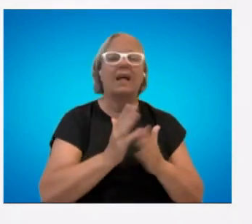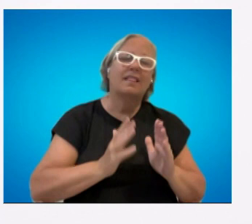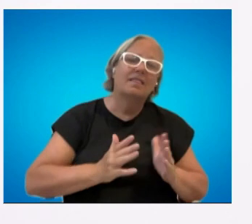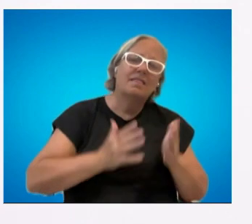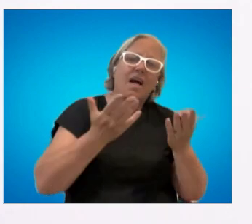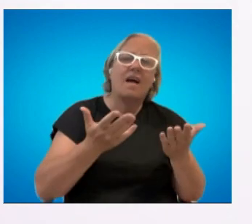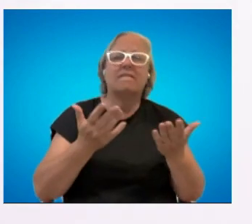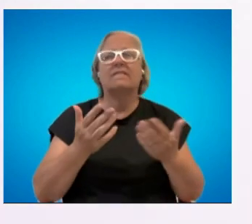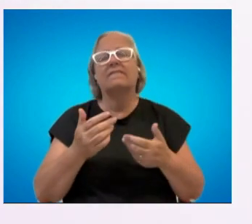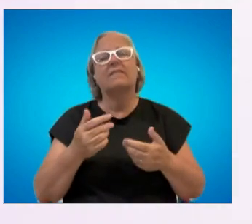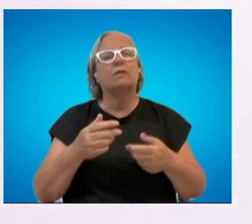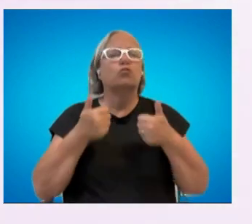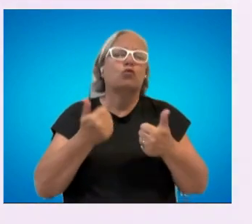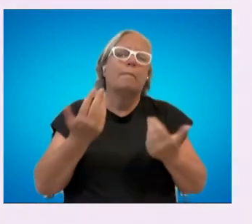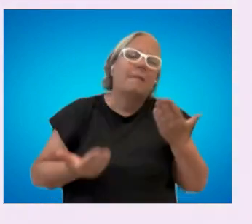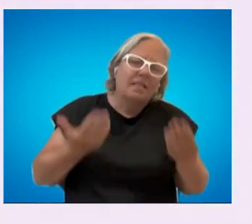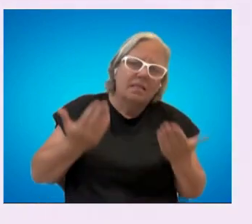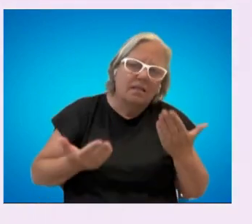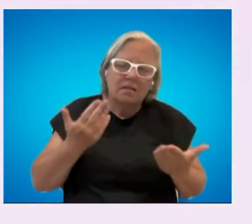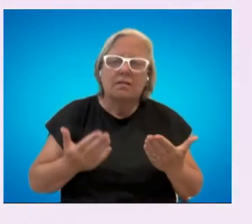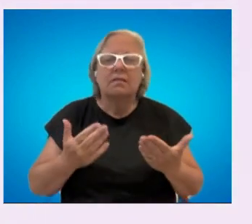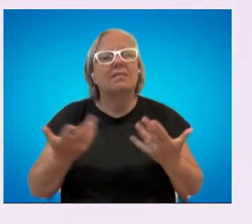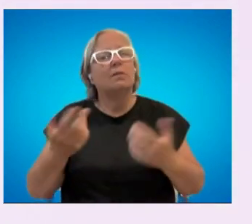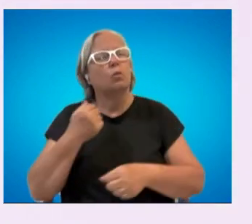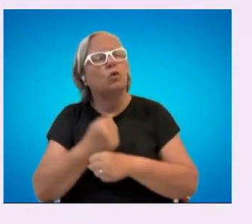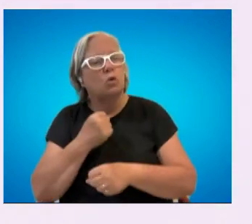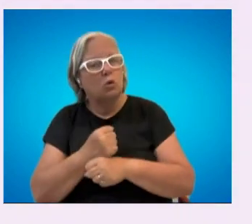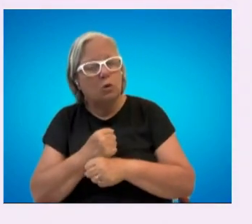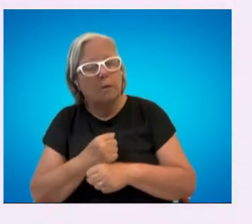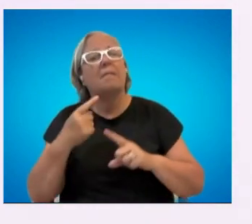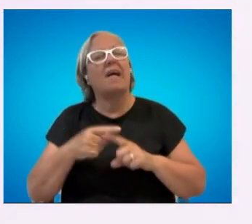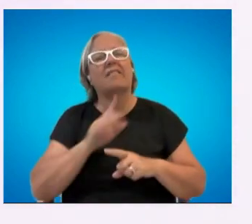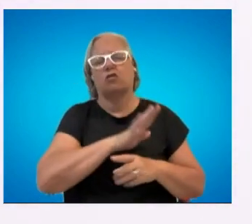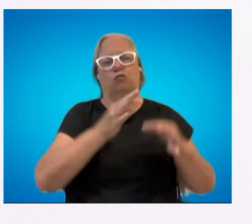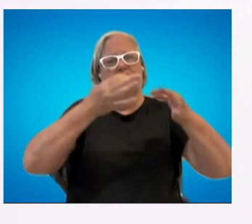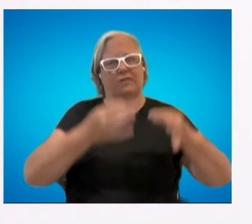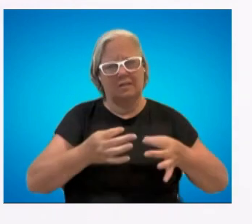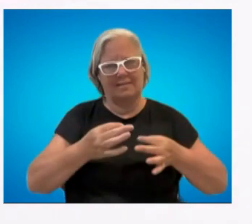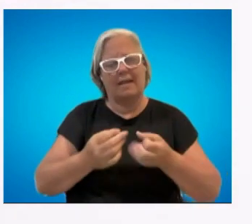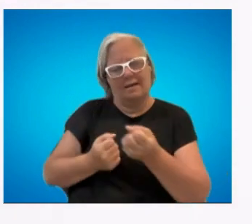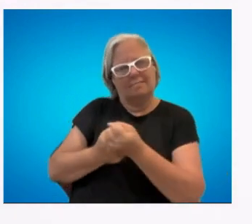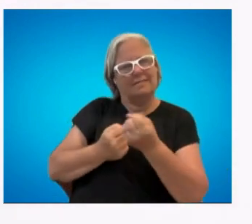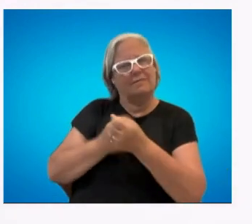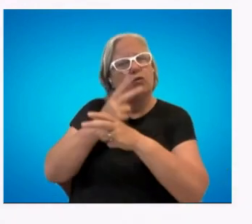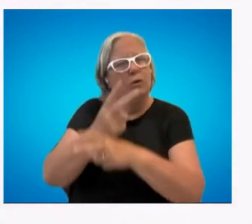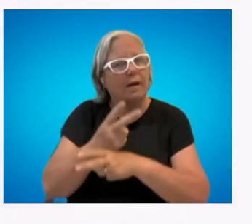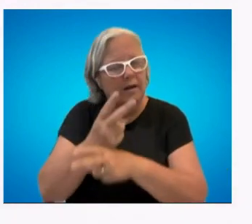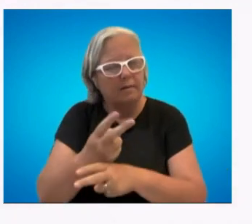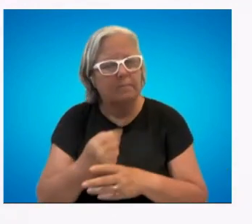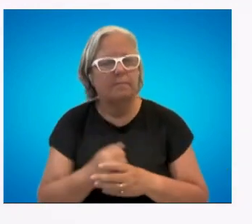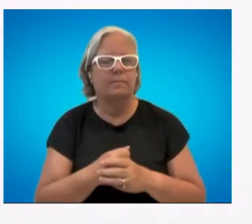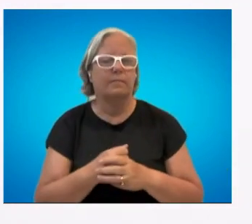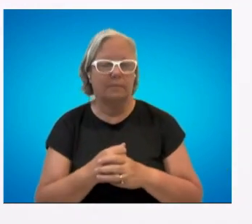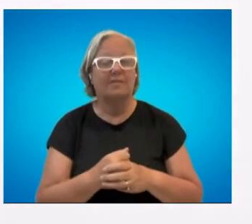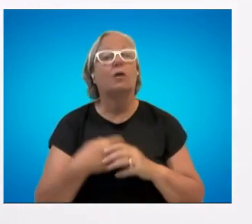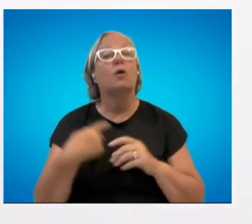And they also provide professional assistance and care. And high quality and affordable long-term care,